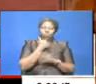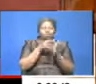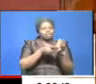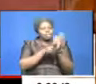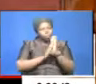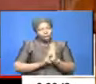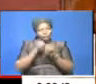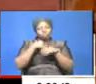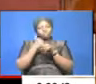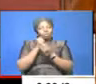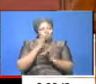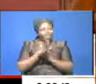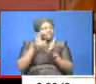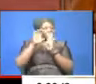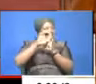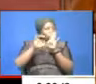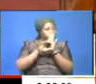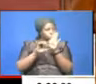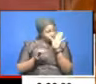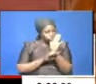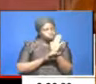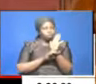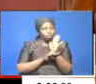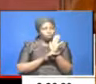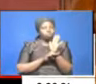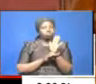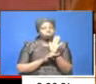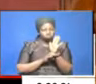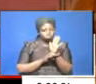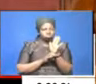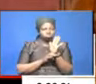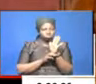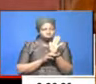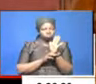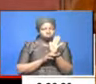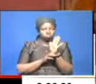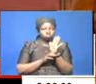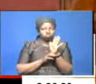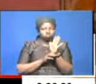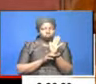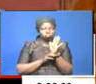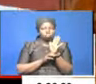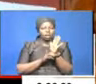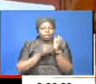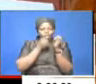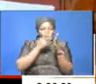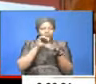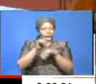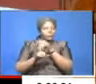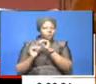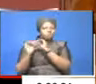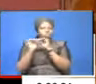the constitutional dictates of equality and equity are met.